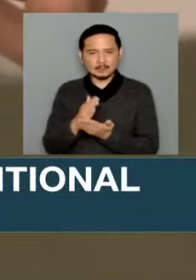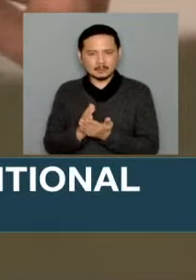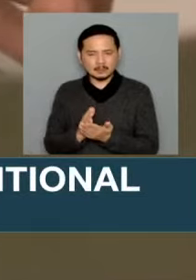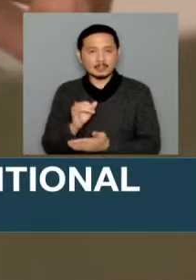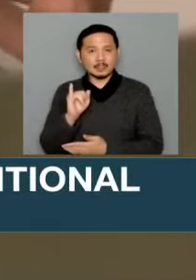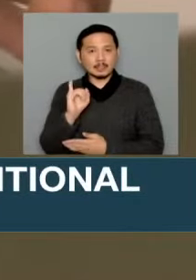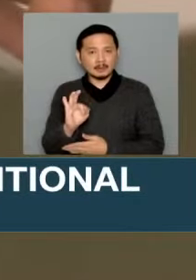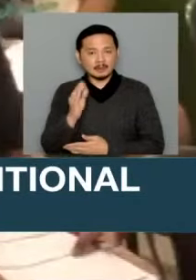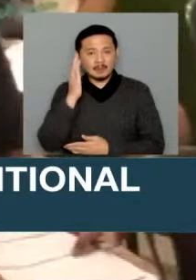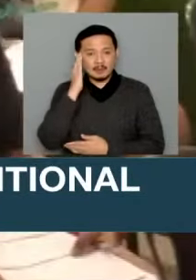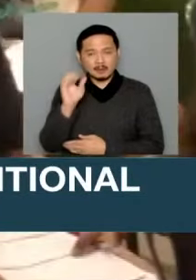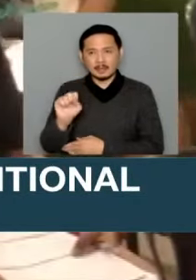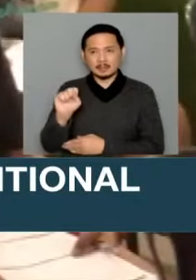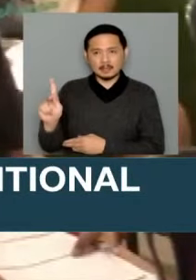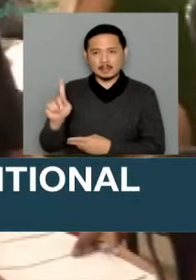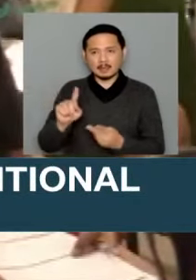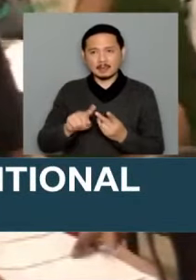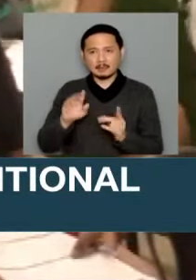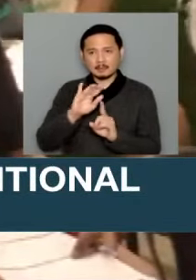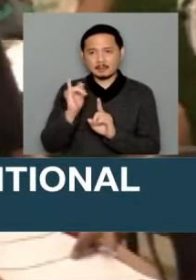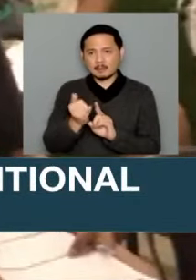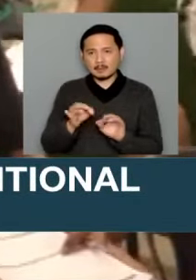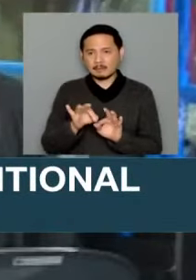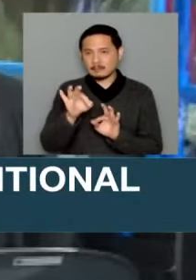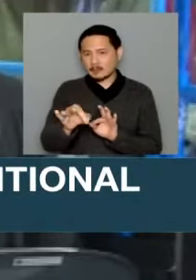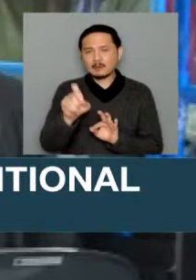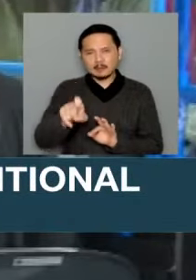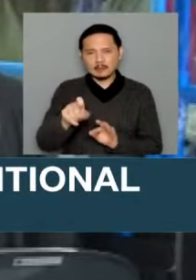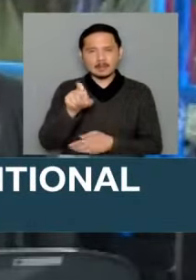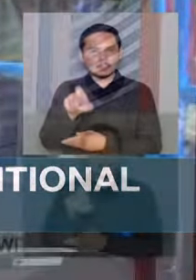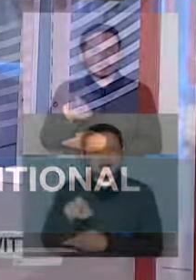2022 Village and Youth Council elections are postponed.